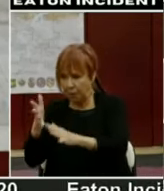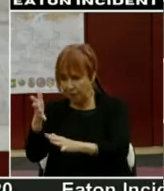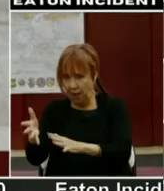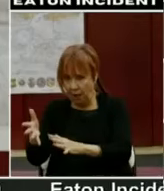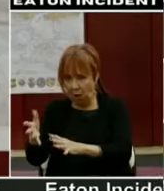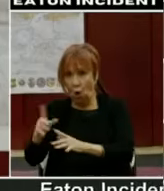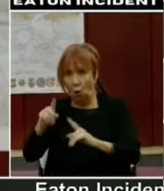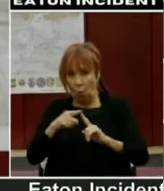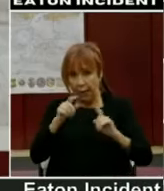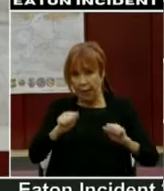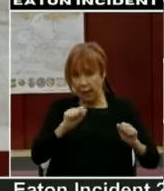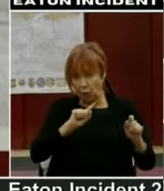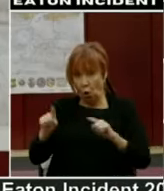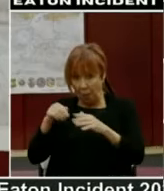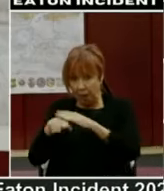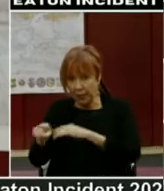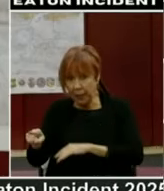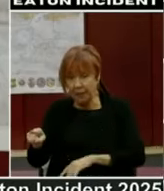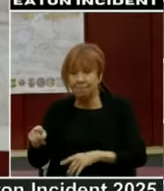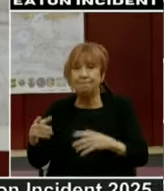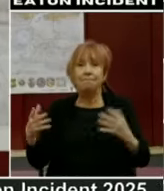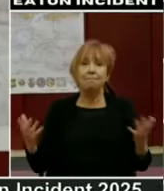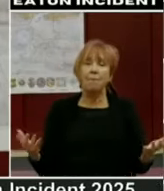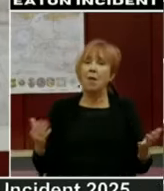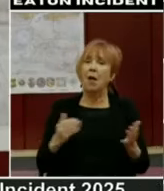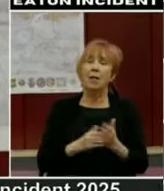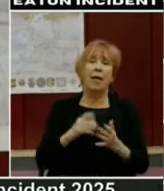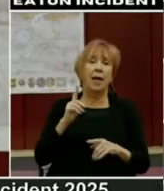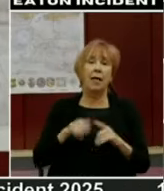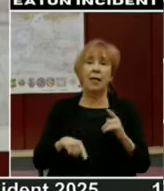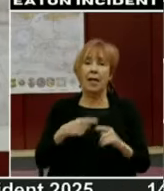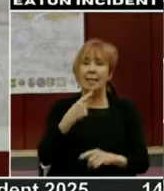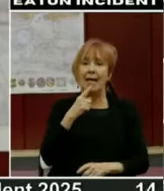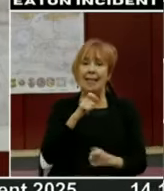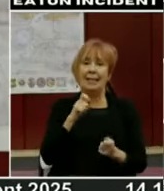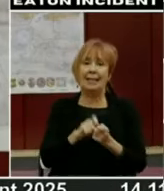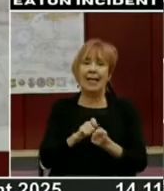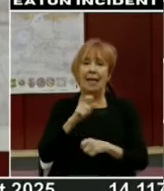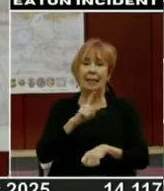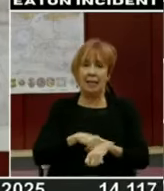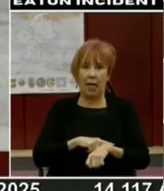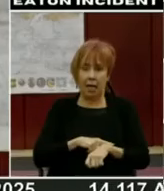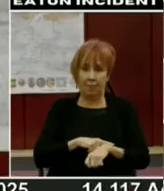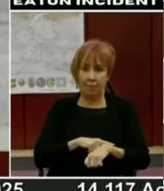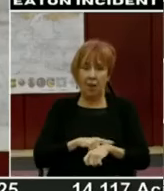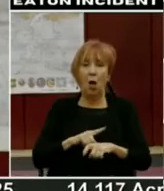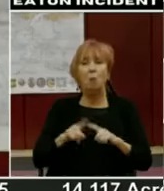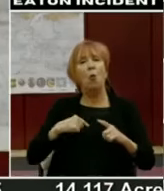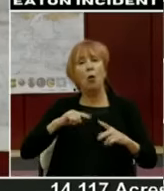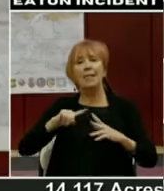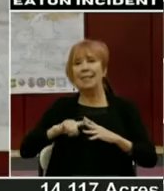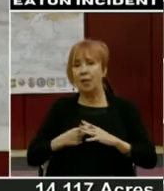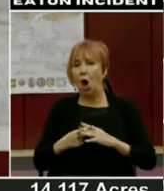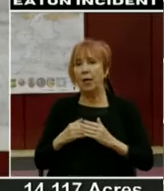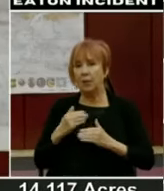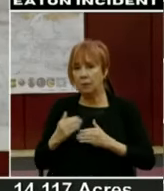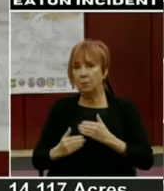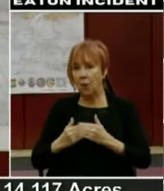I can't give a specific time, but we are starting to progress, and we will have the people in.